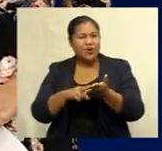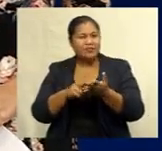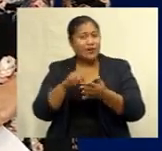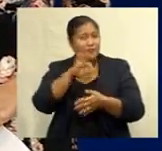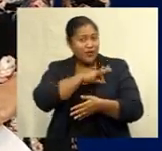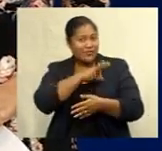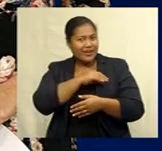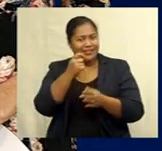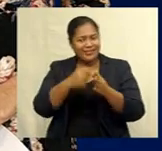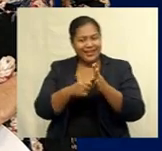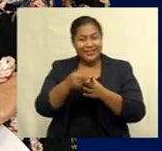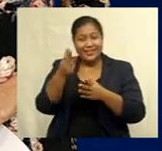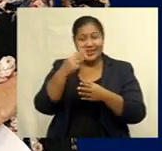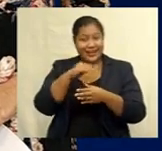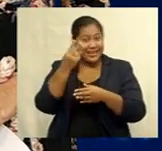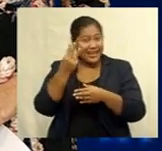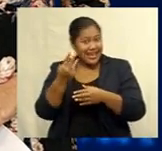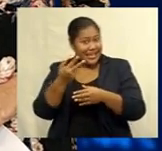of